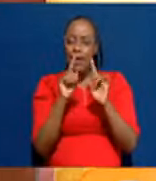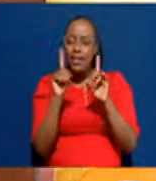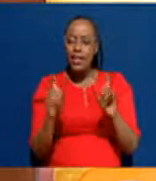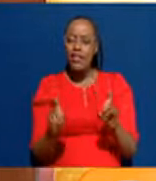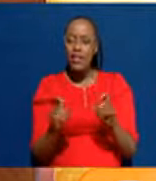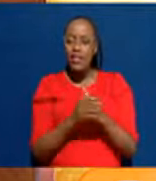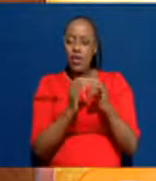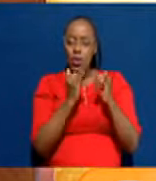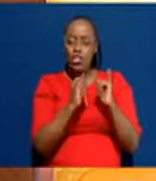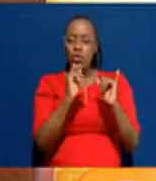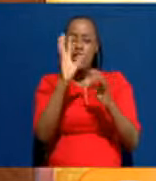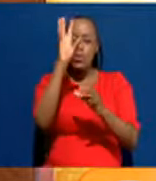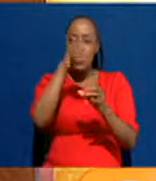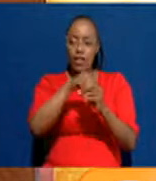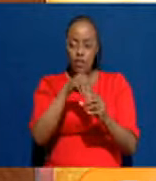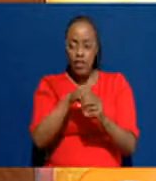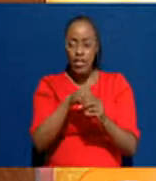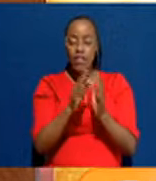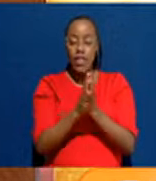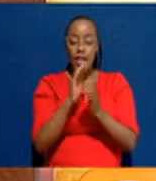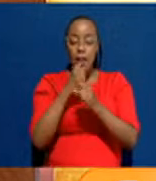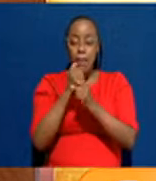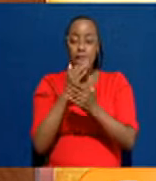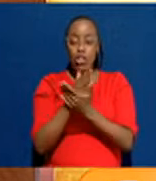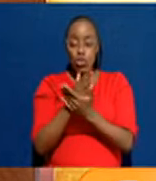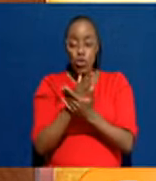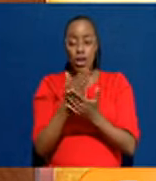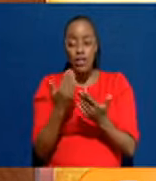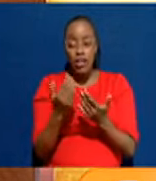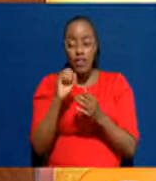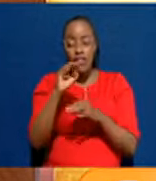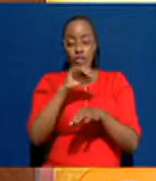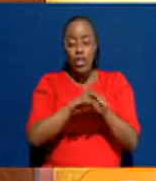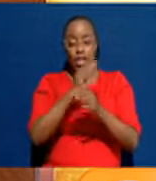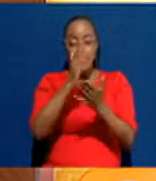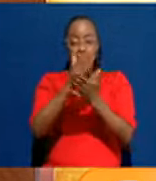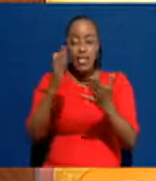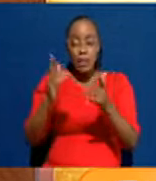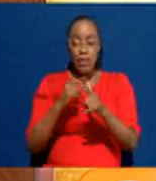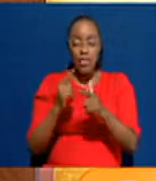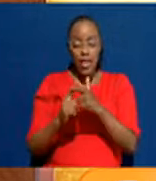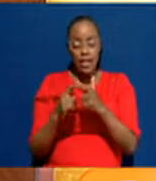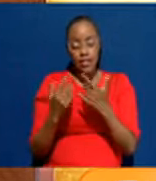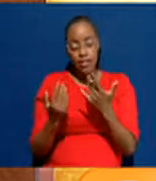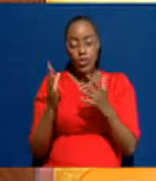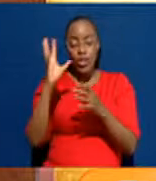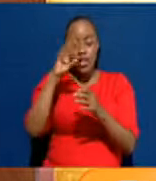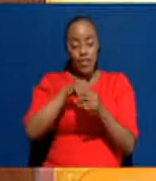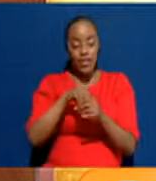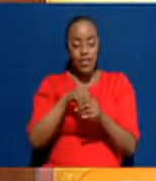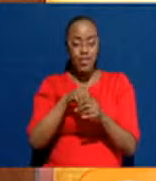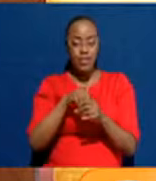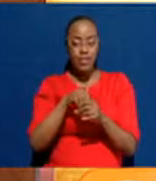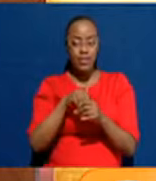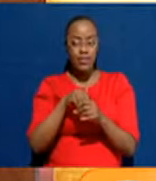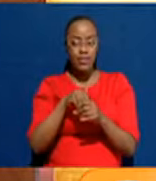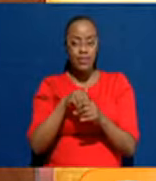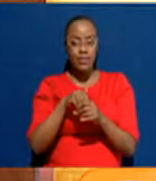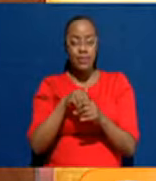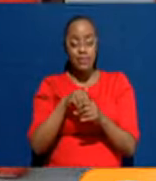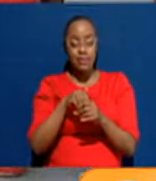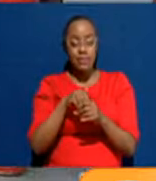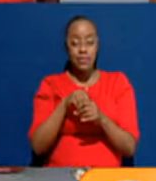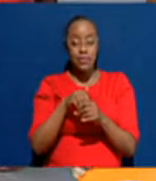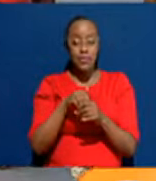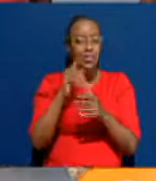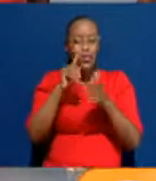We try to invest. Yes. And show other athletes that if you get something, just invest. Yeah. Yeah.